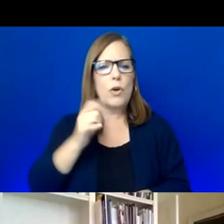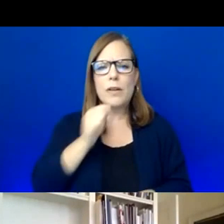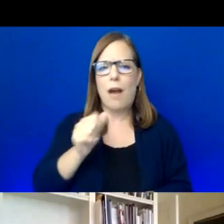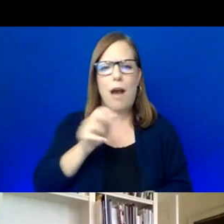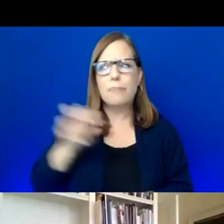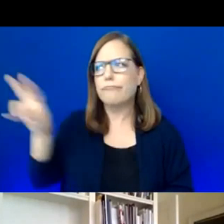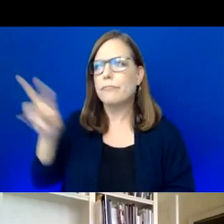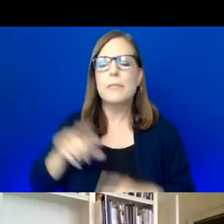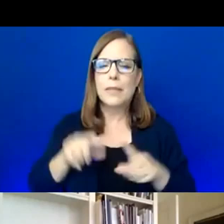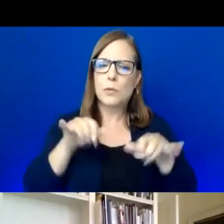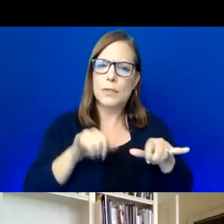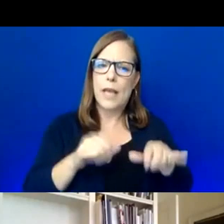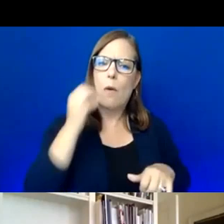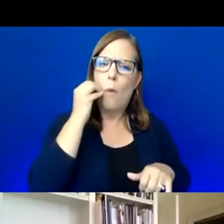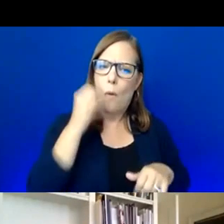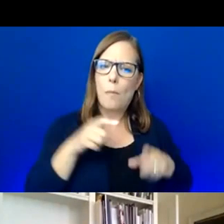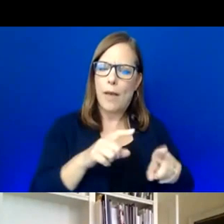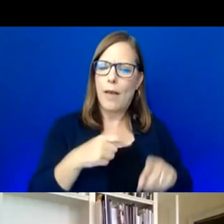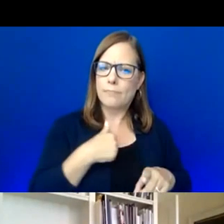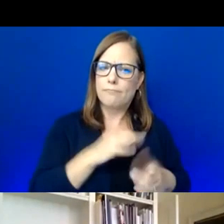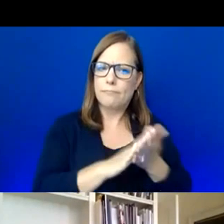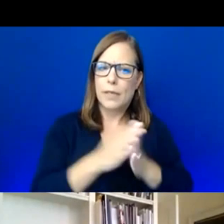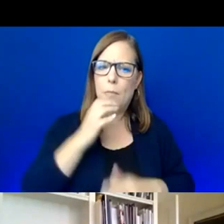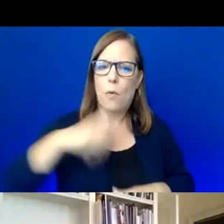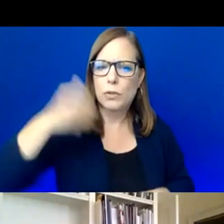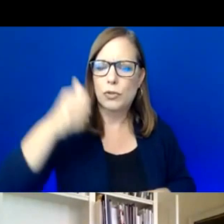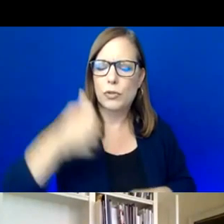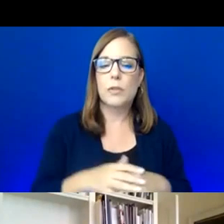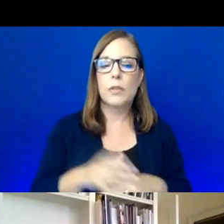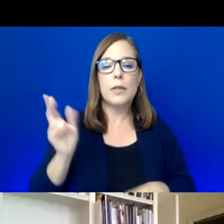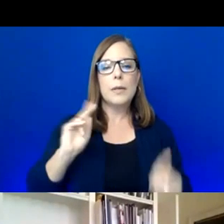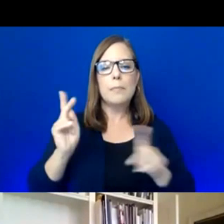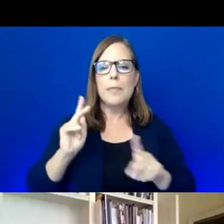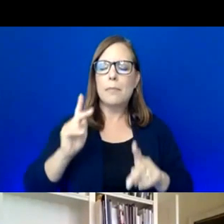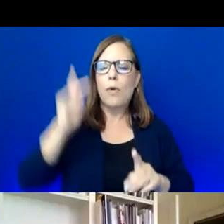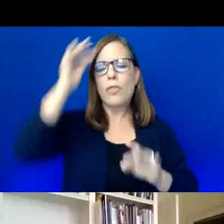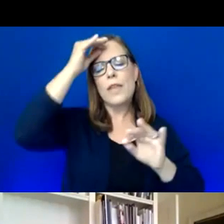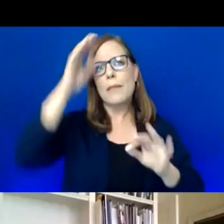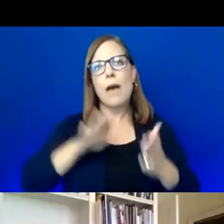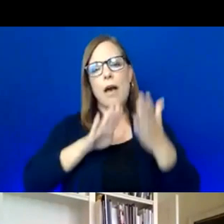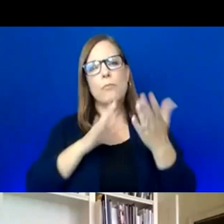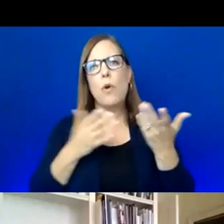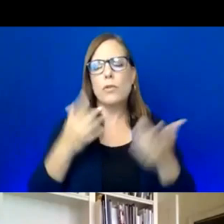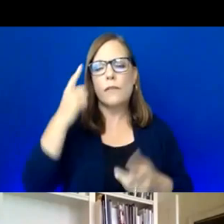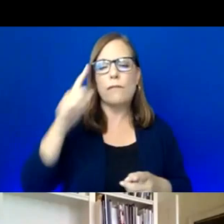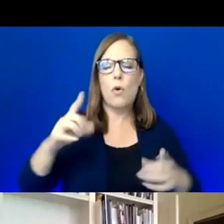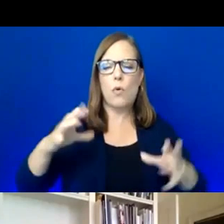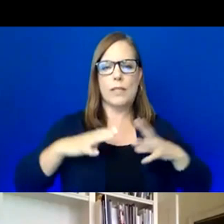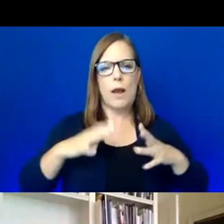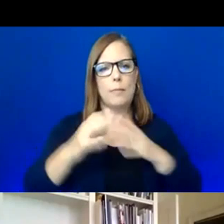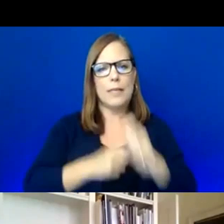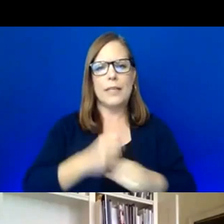Also, today's older adults approach their retirement years differently. Many want to continue an